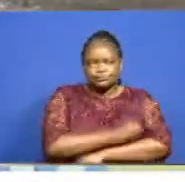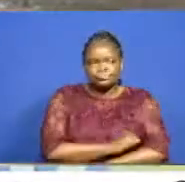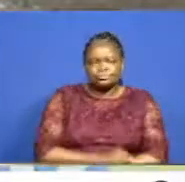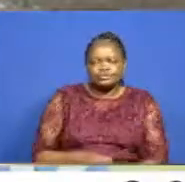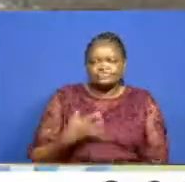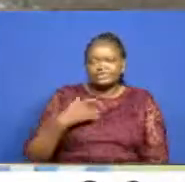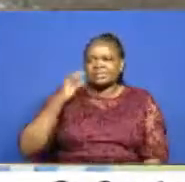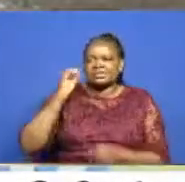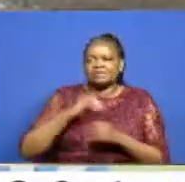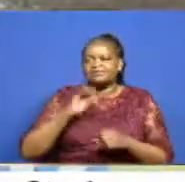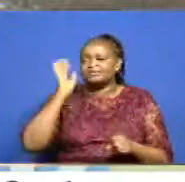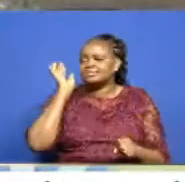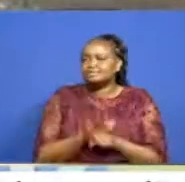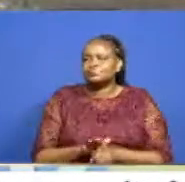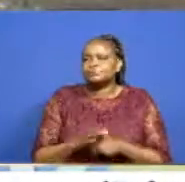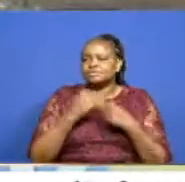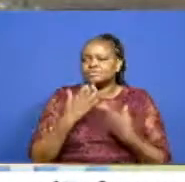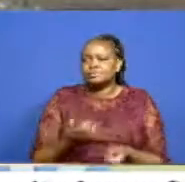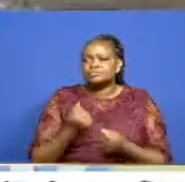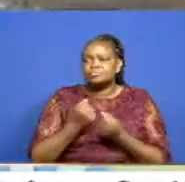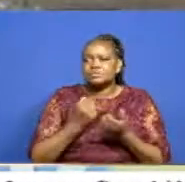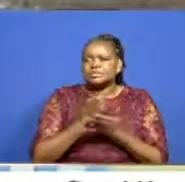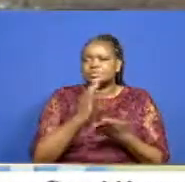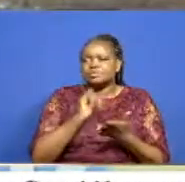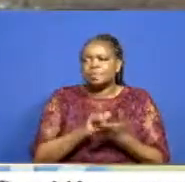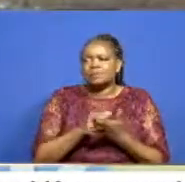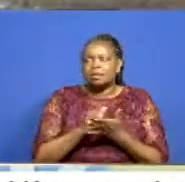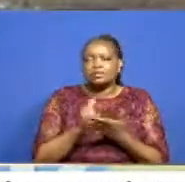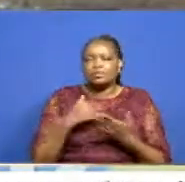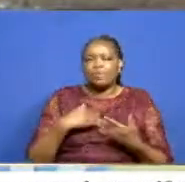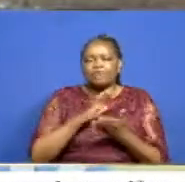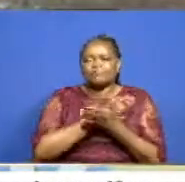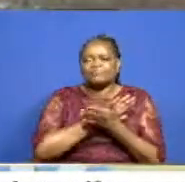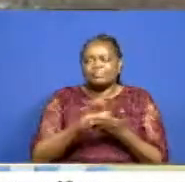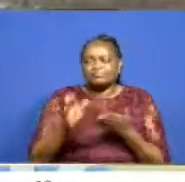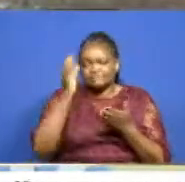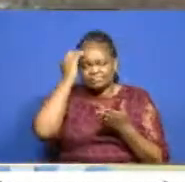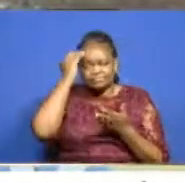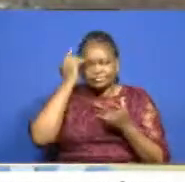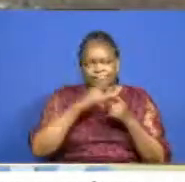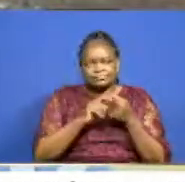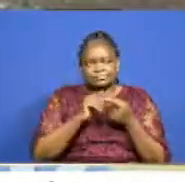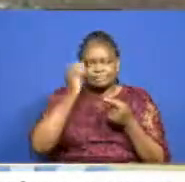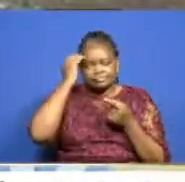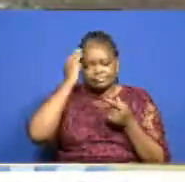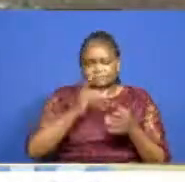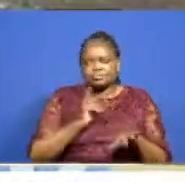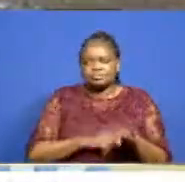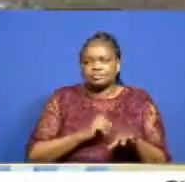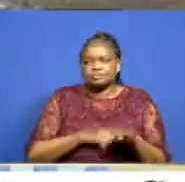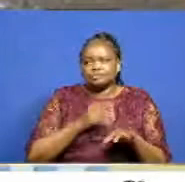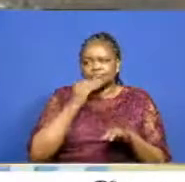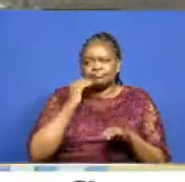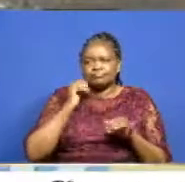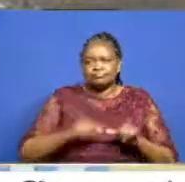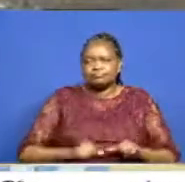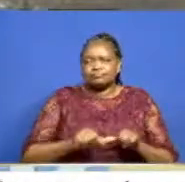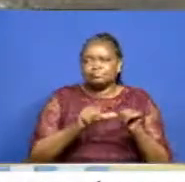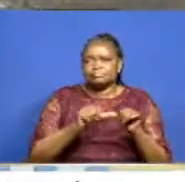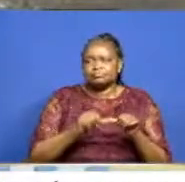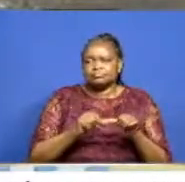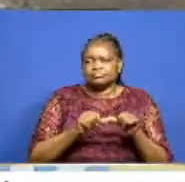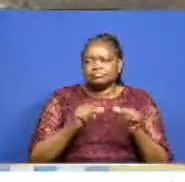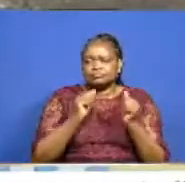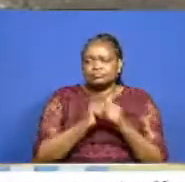invested enough in terms of ensuring that there is seamless learning, and the learners, even while at home, they continue with the